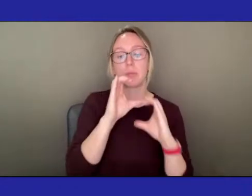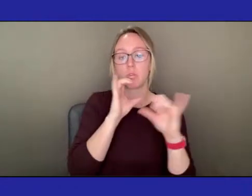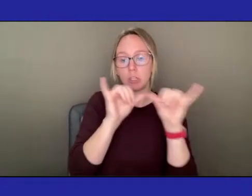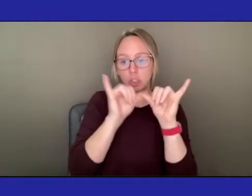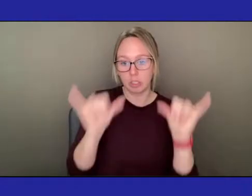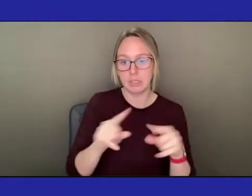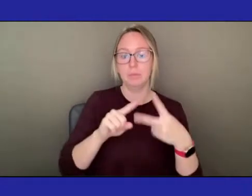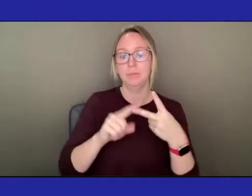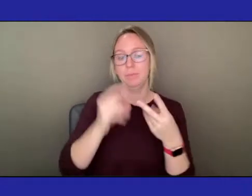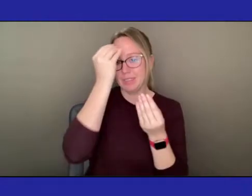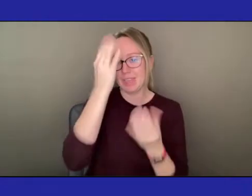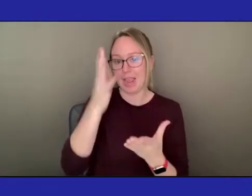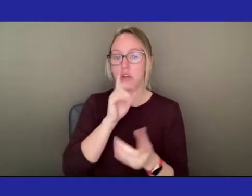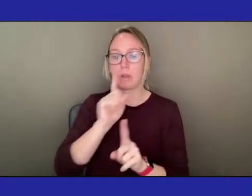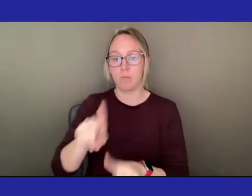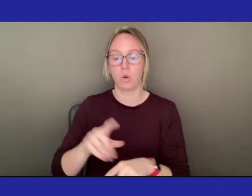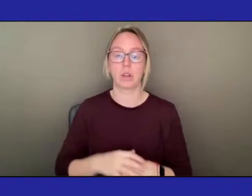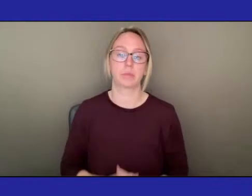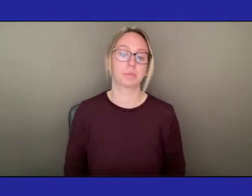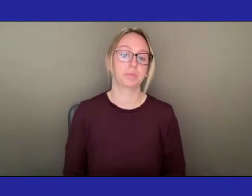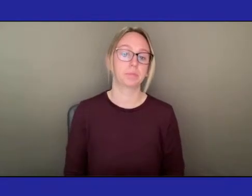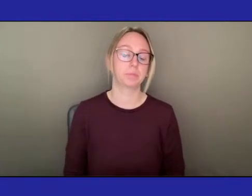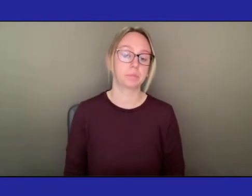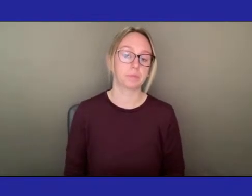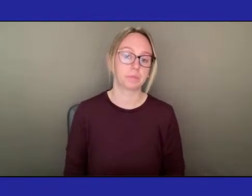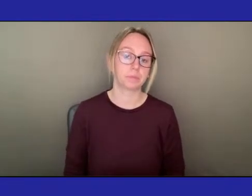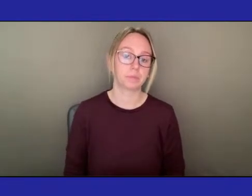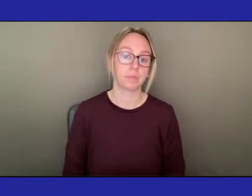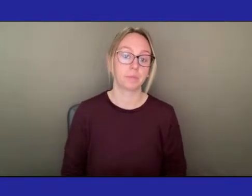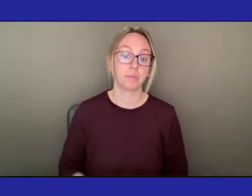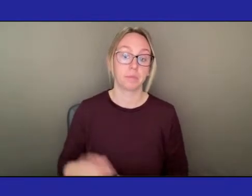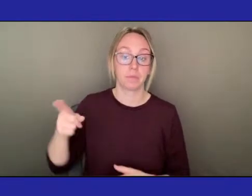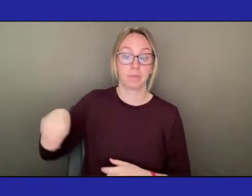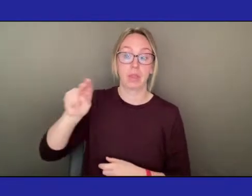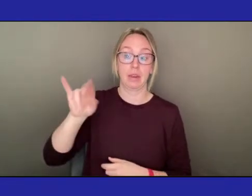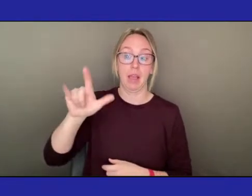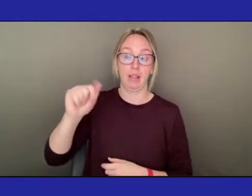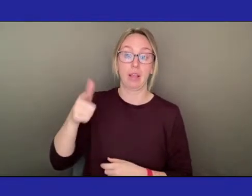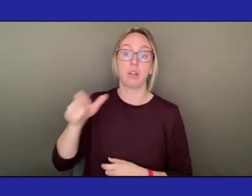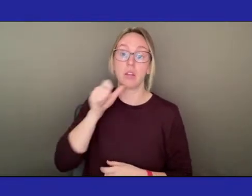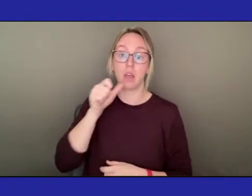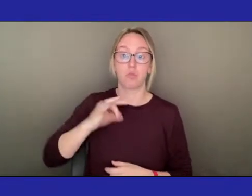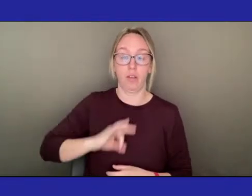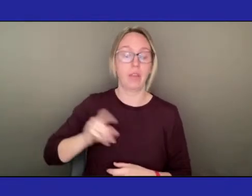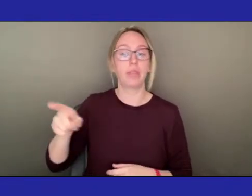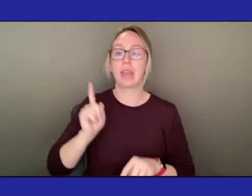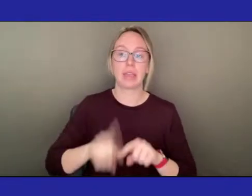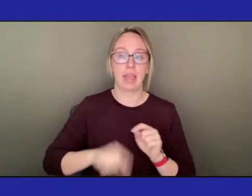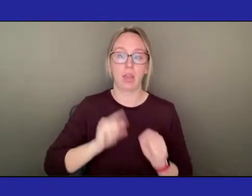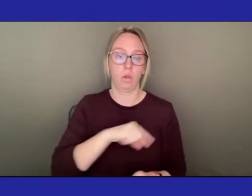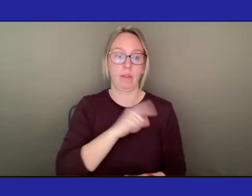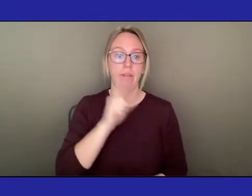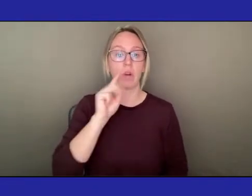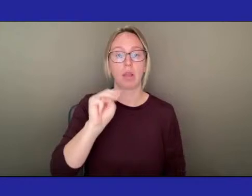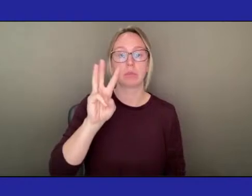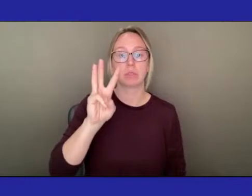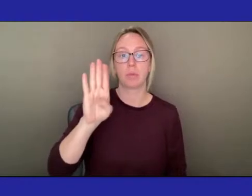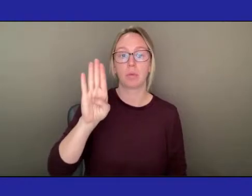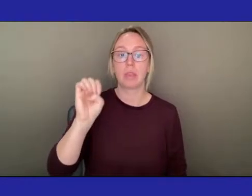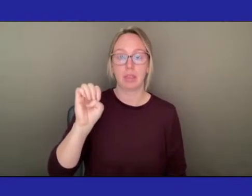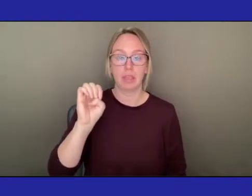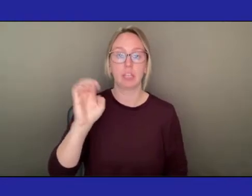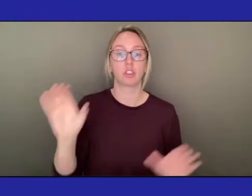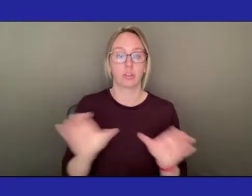reporting. As a nonprofit, NILAG is ineligible to qualify for MWBE certification, and therefore they